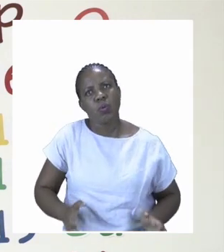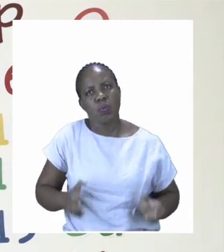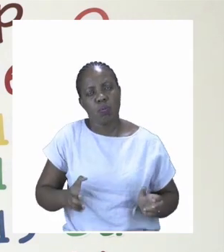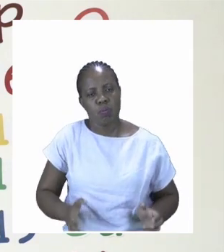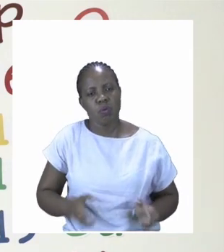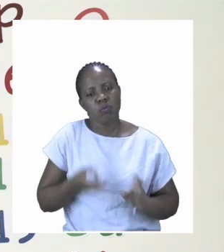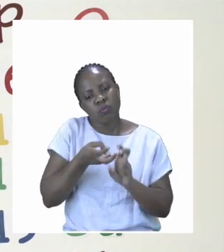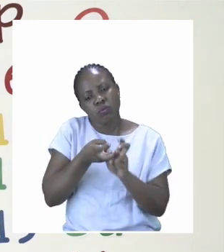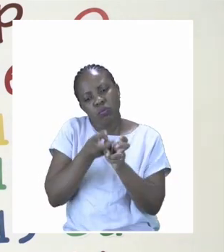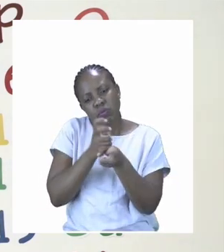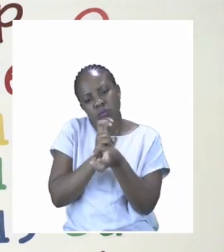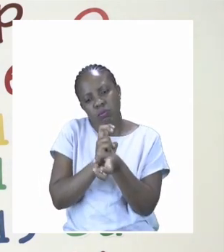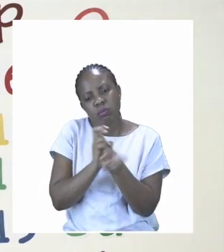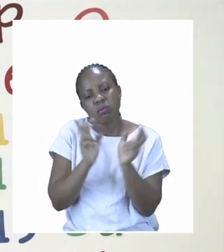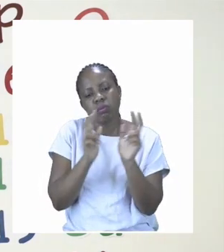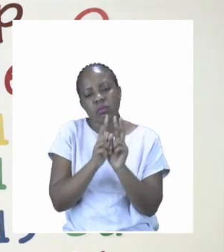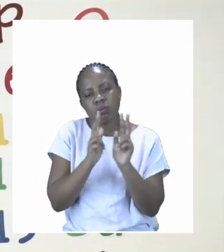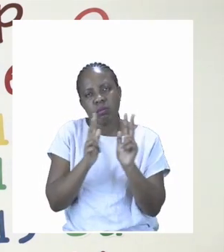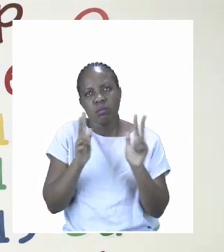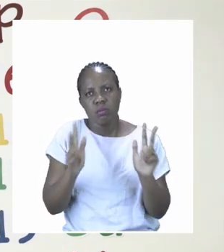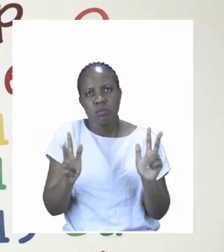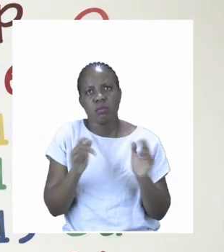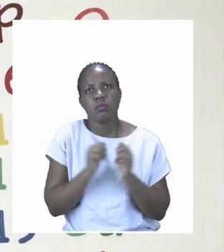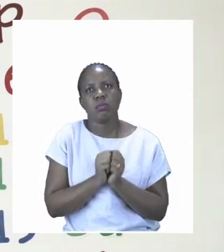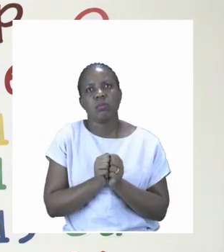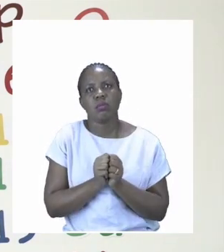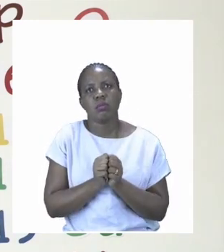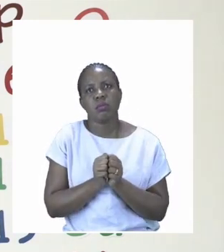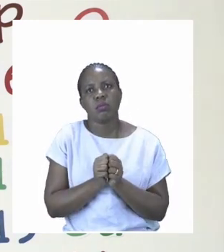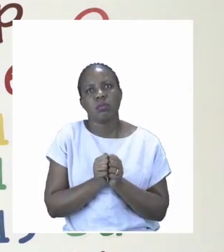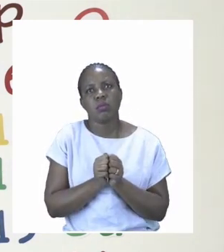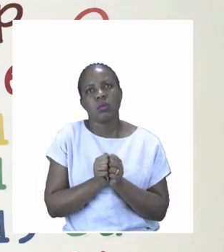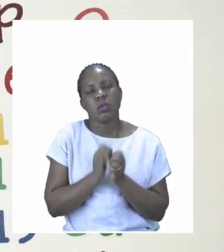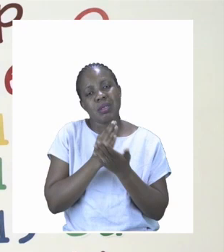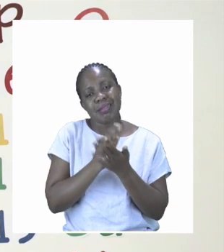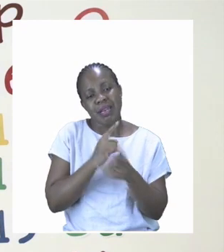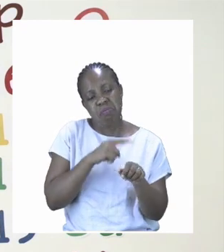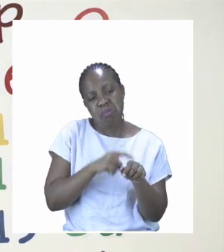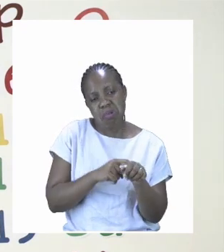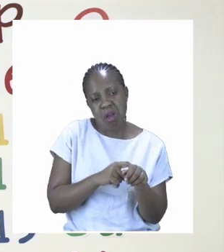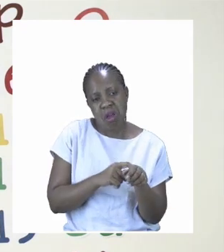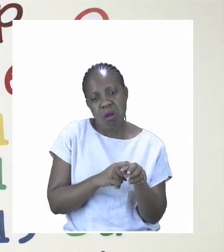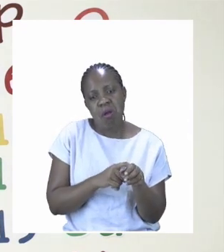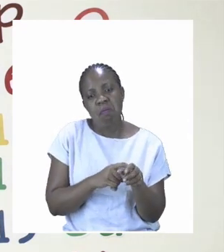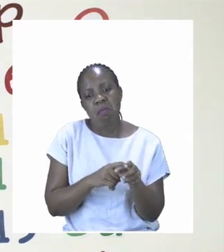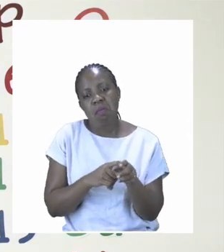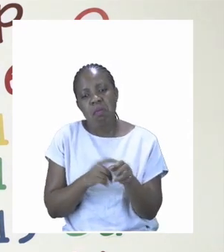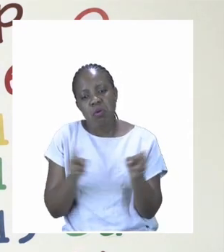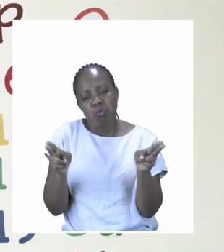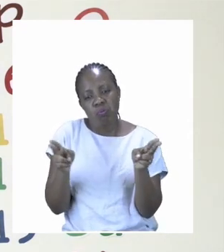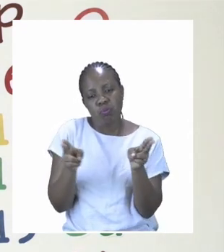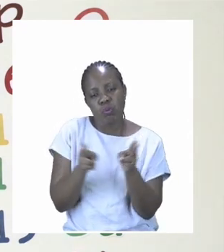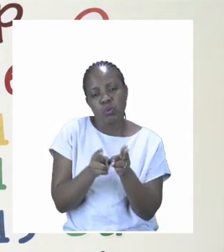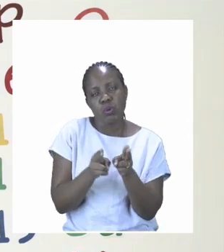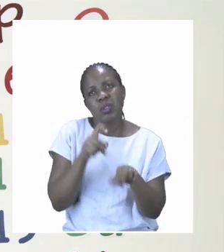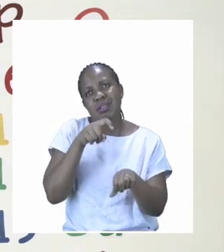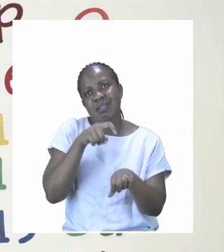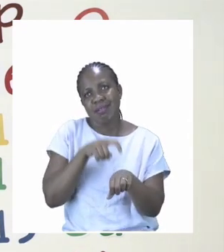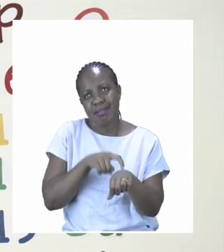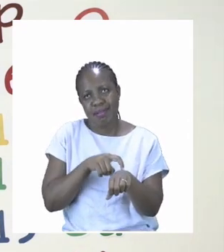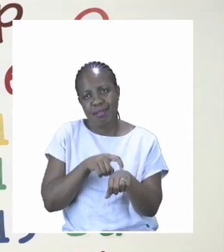people. Now sometimes it's only for a short time that they are disabled, and other times it's for